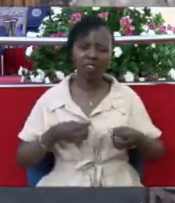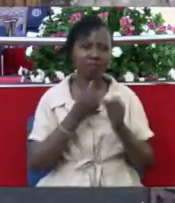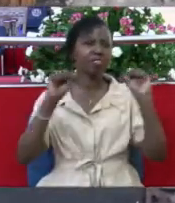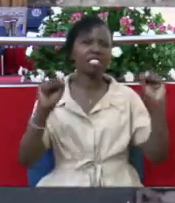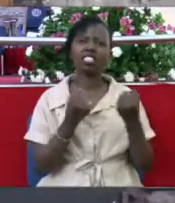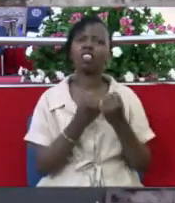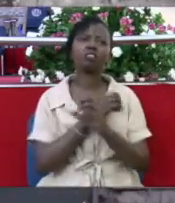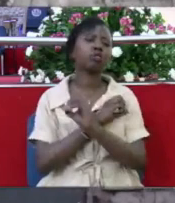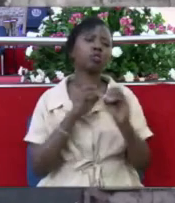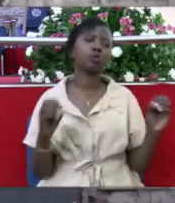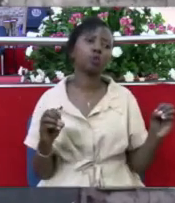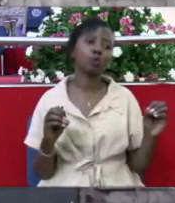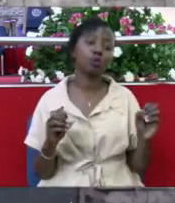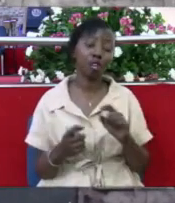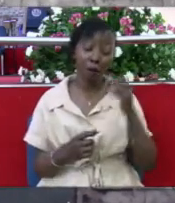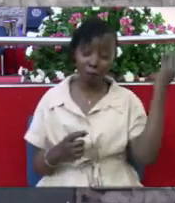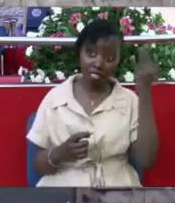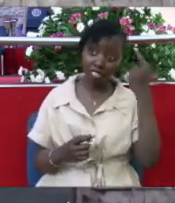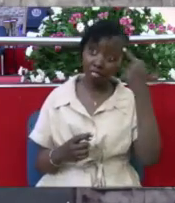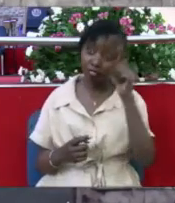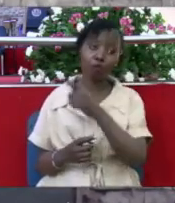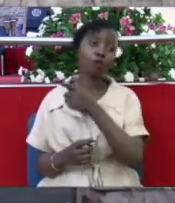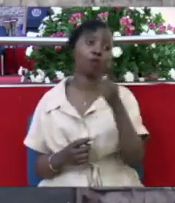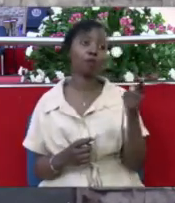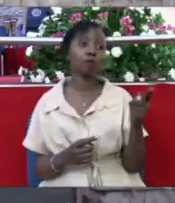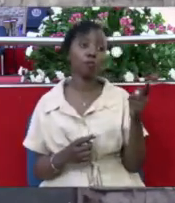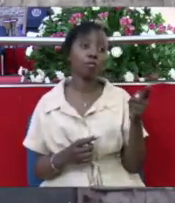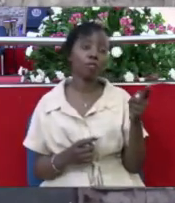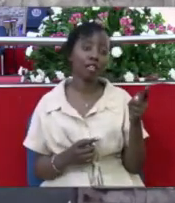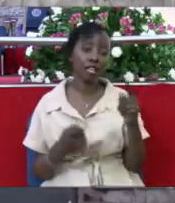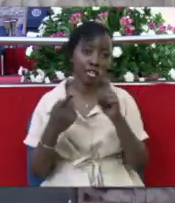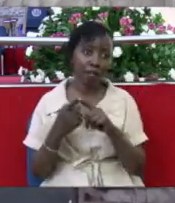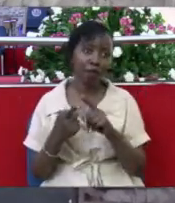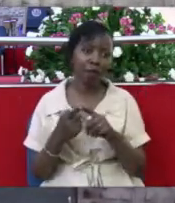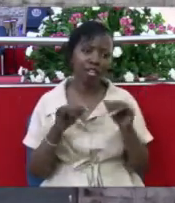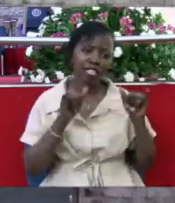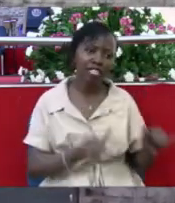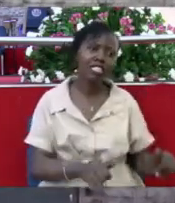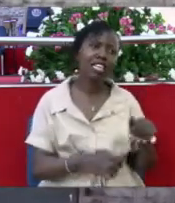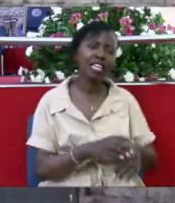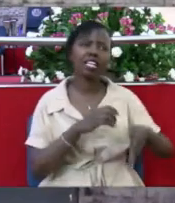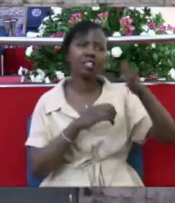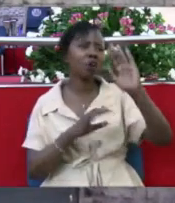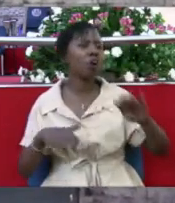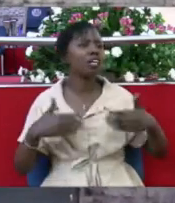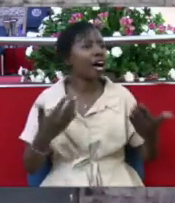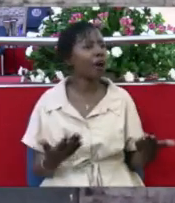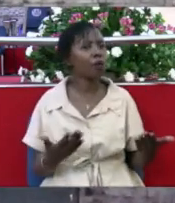my goodness, this is for you. Hii ni yako. Number one, how we remain after the restart, tutabakia